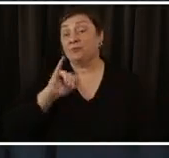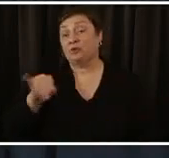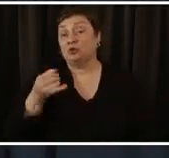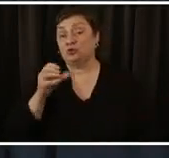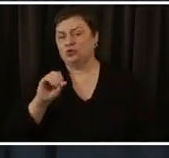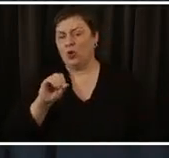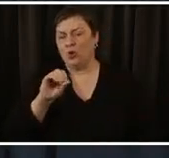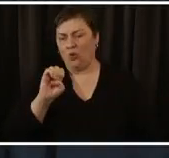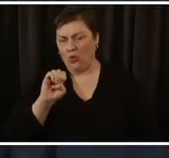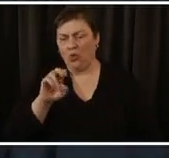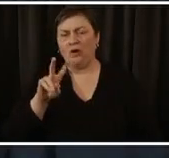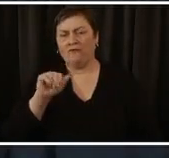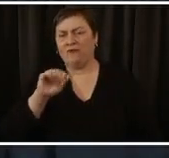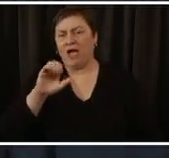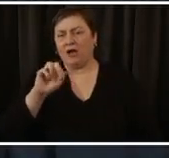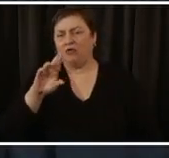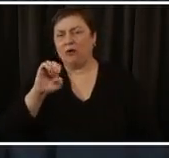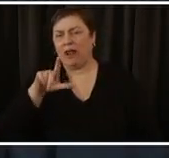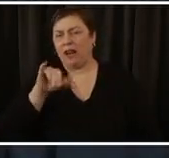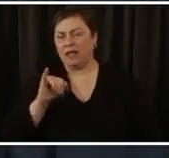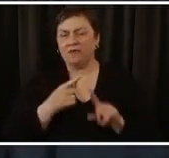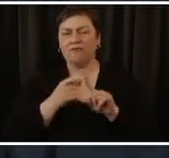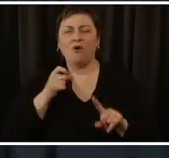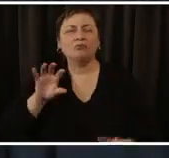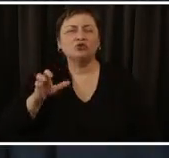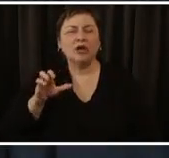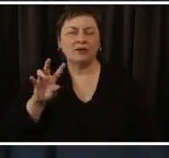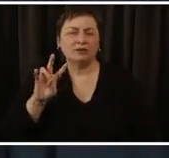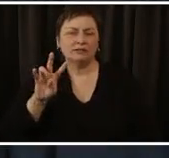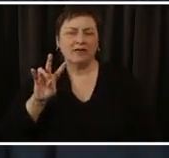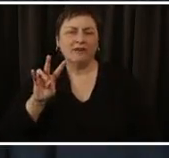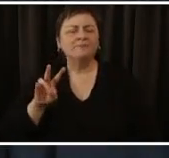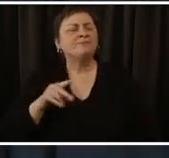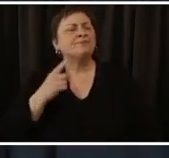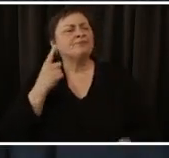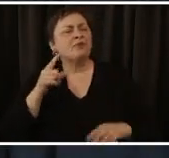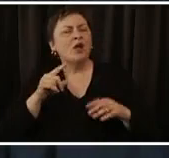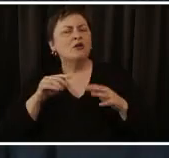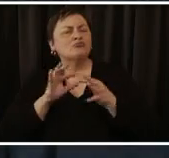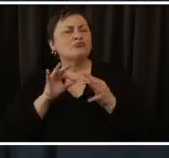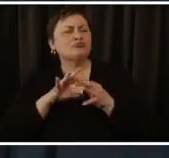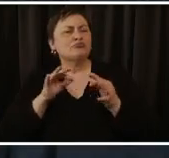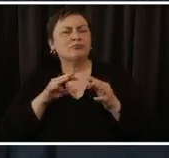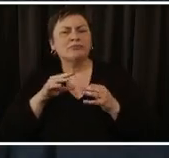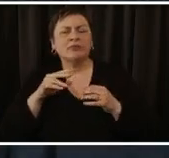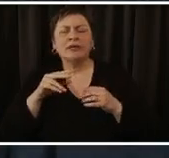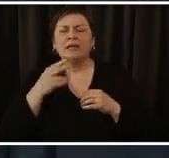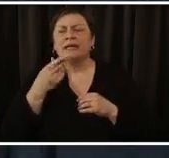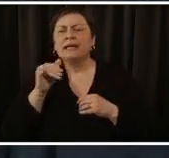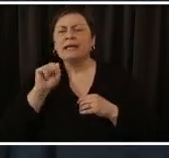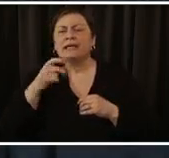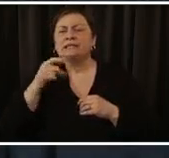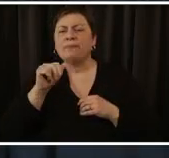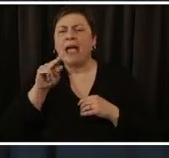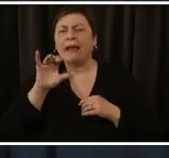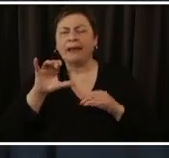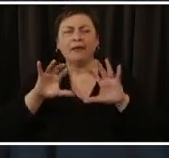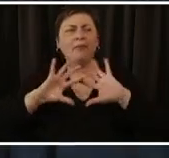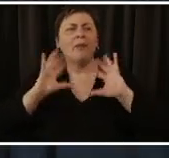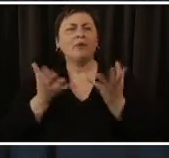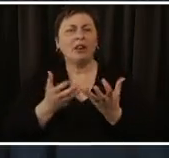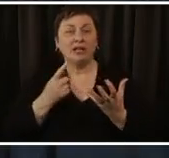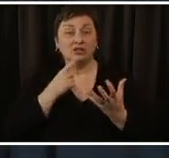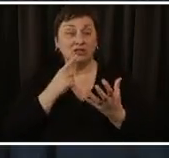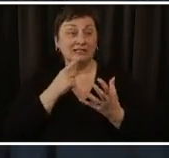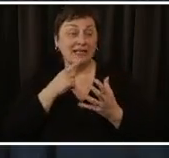Some data from Denver Public Health shows that the Latino or Hispanic population represent only about 13% of people receiving at least one dose